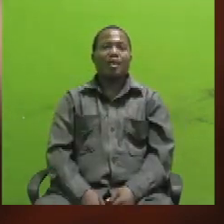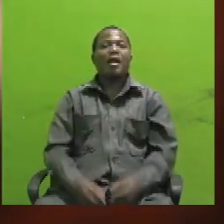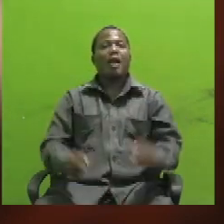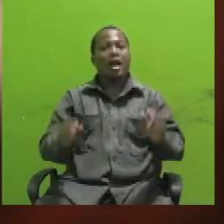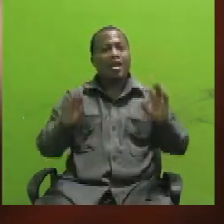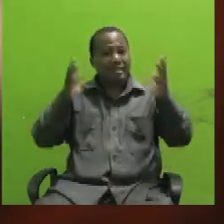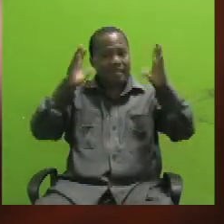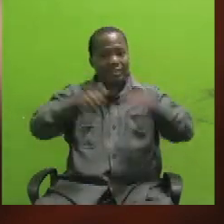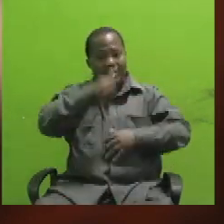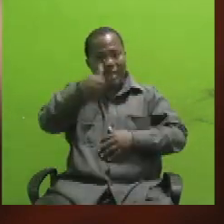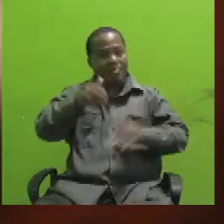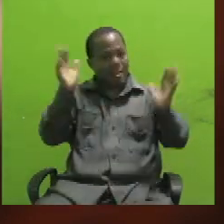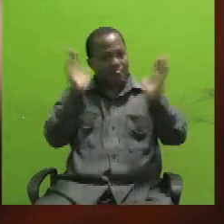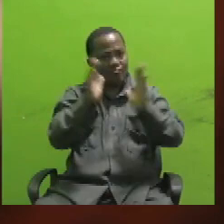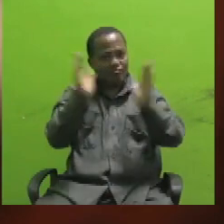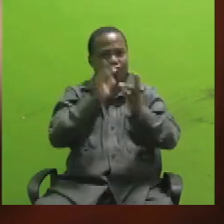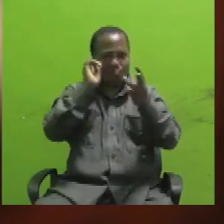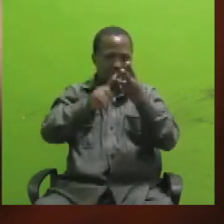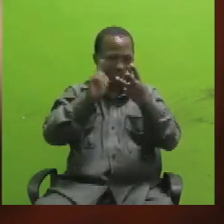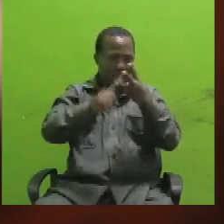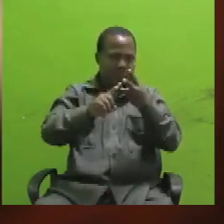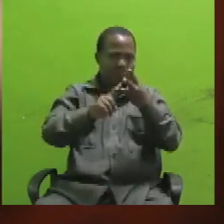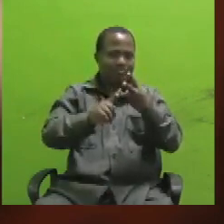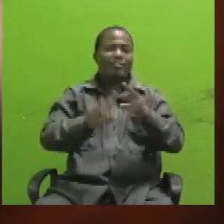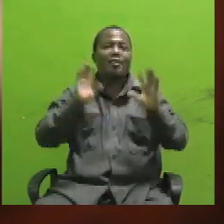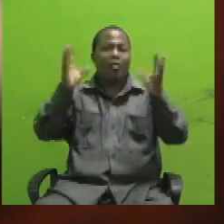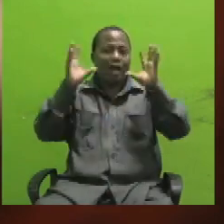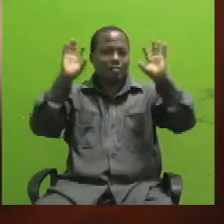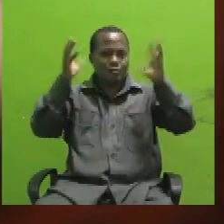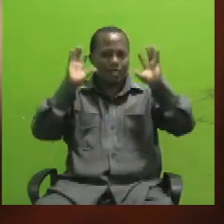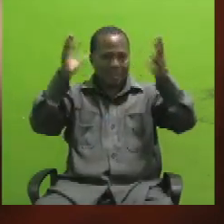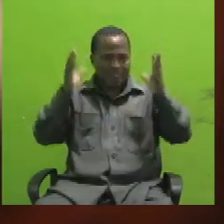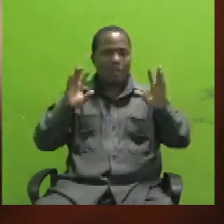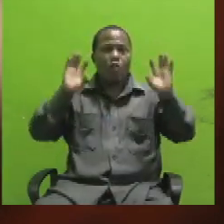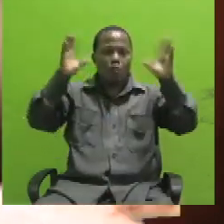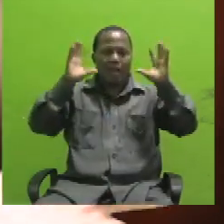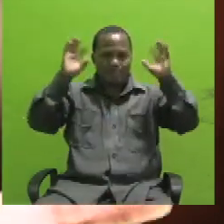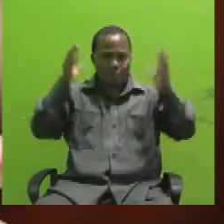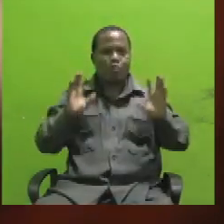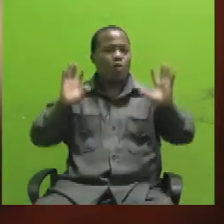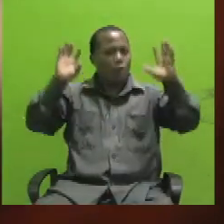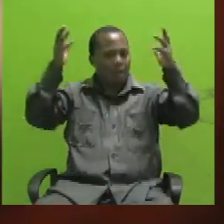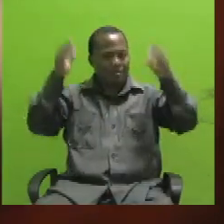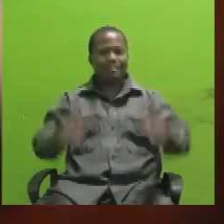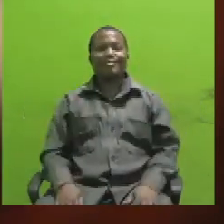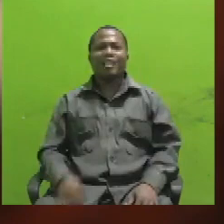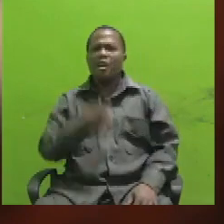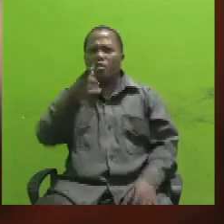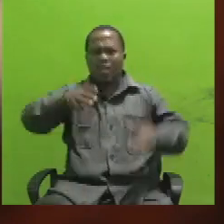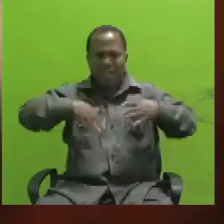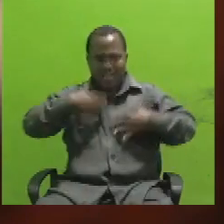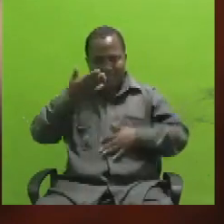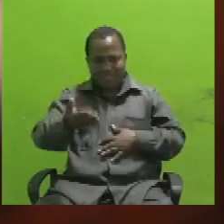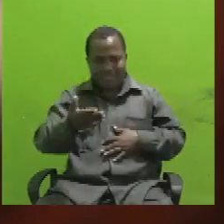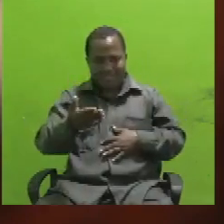3 factorial clap. 1, 2, 3. 1, 2, 1. Very good. Do you like this